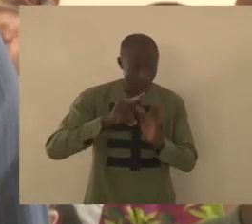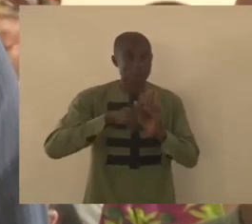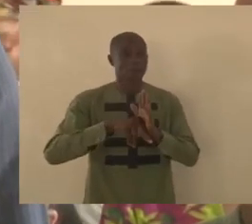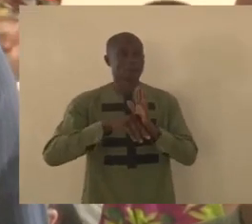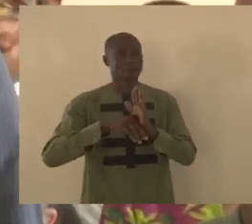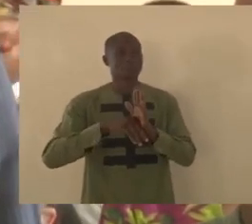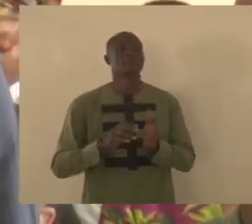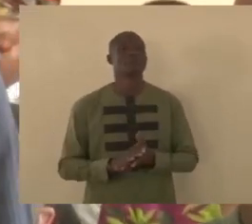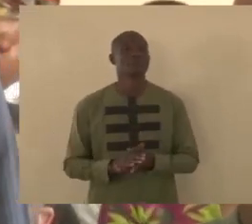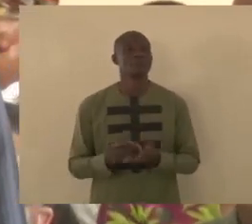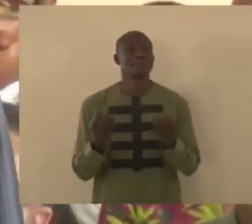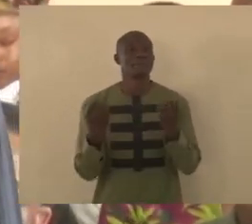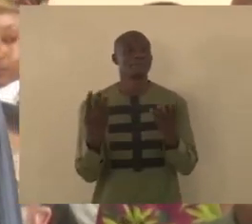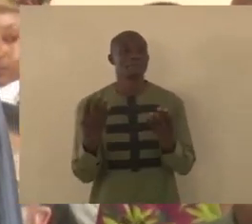forgiveness.